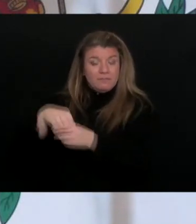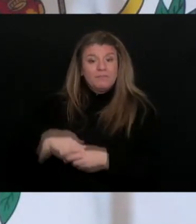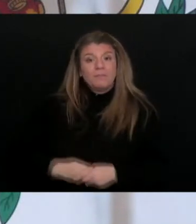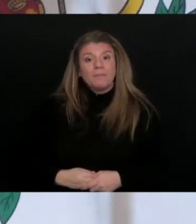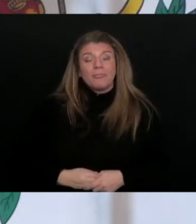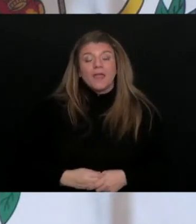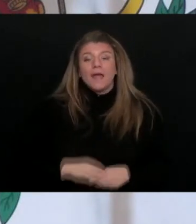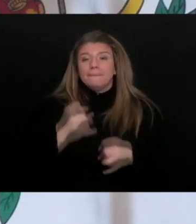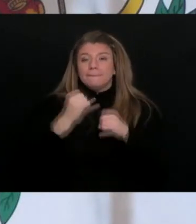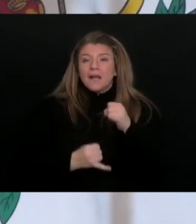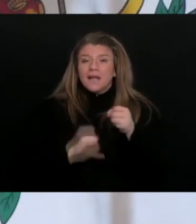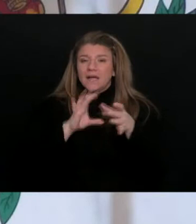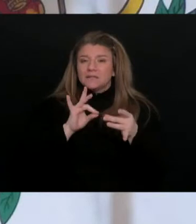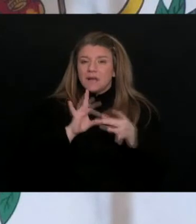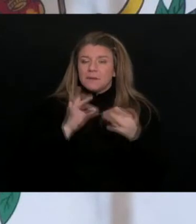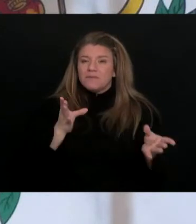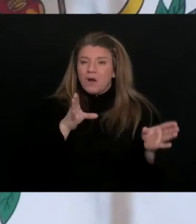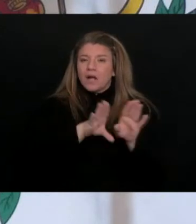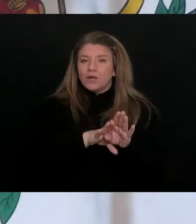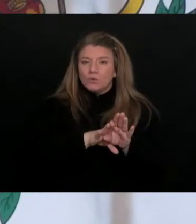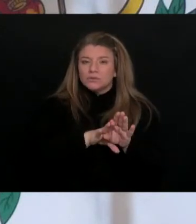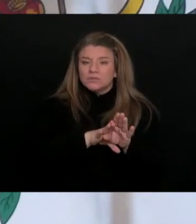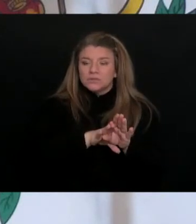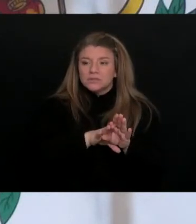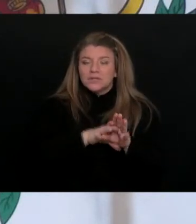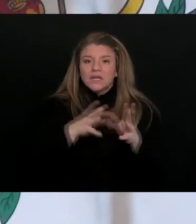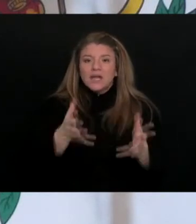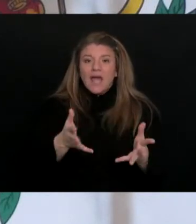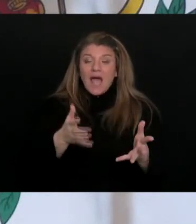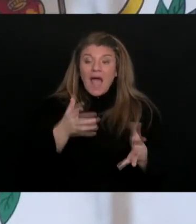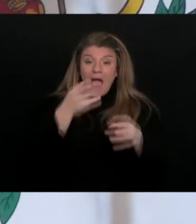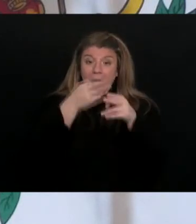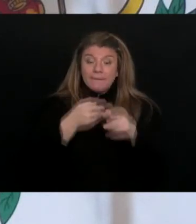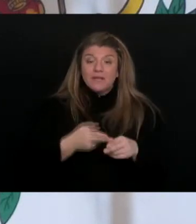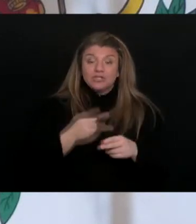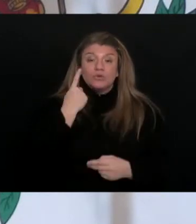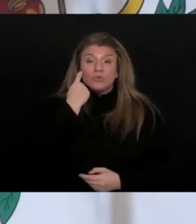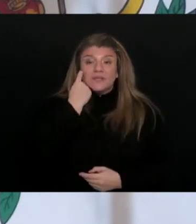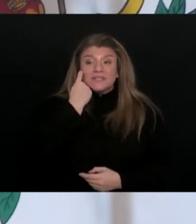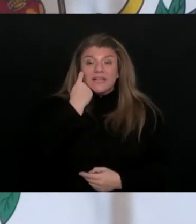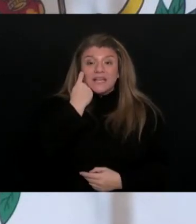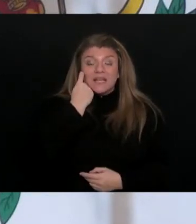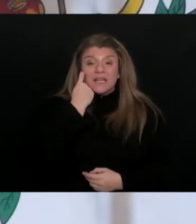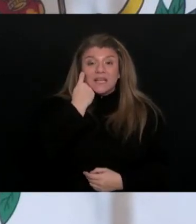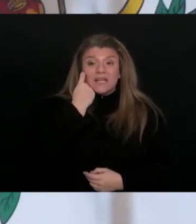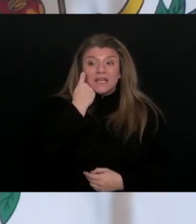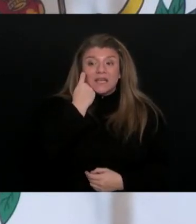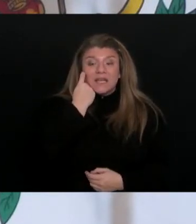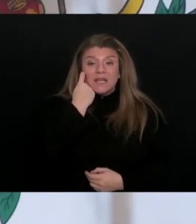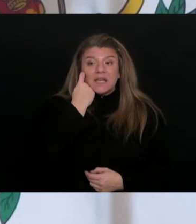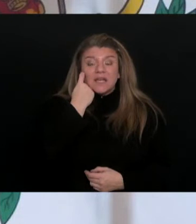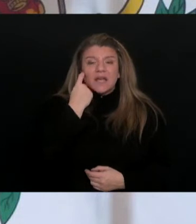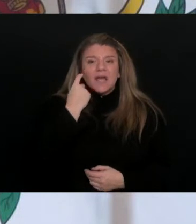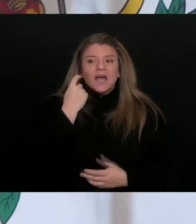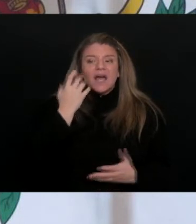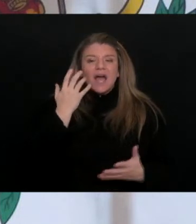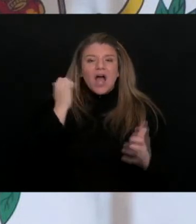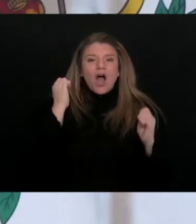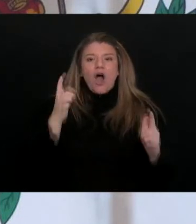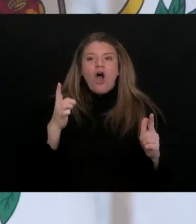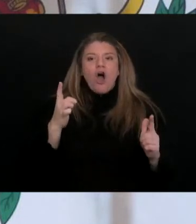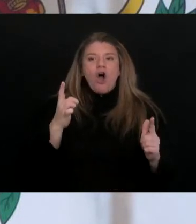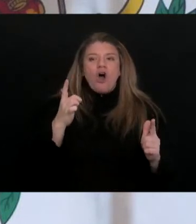the last thing before I go, you know, I mentioned just a second ago about all